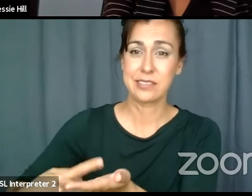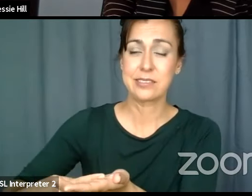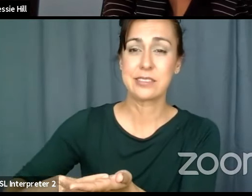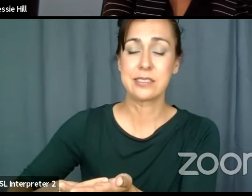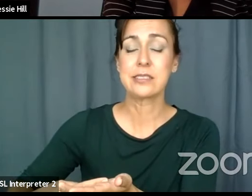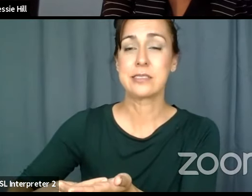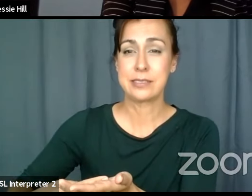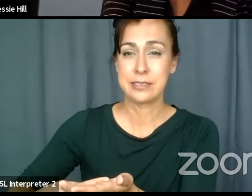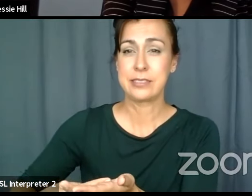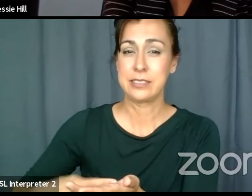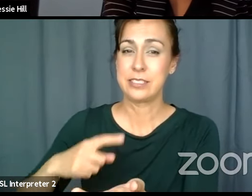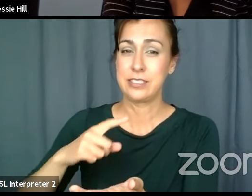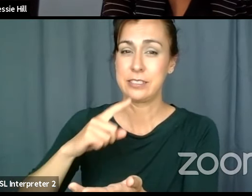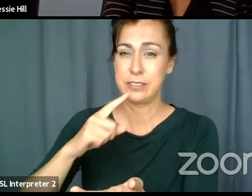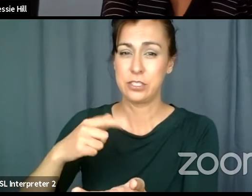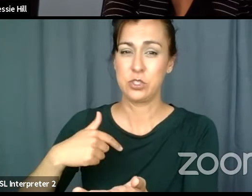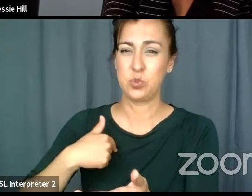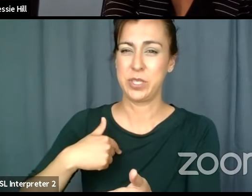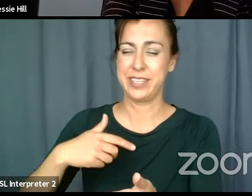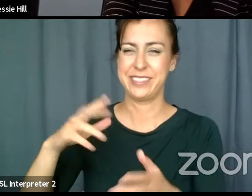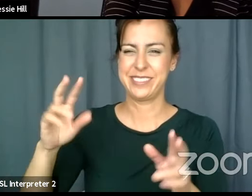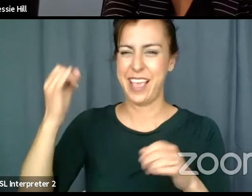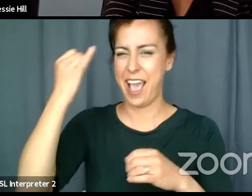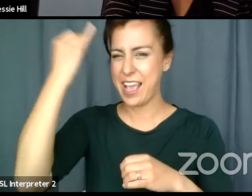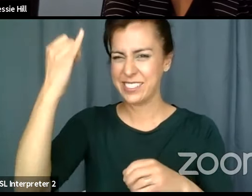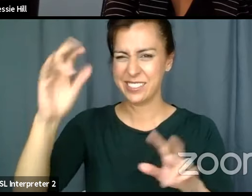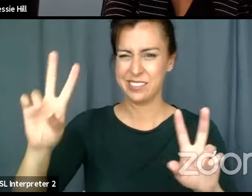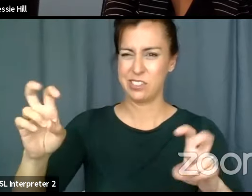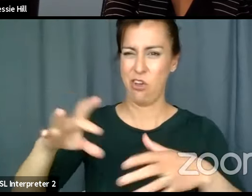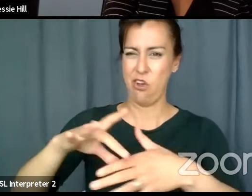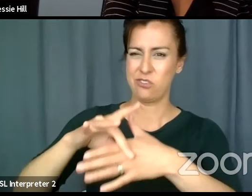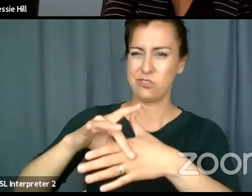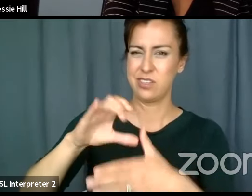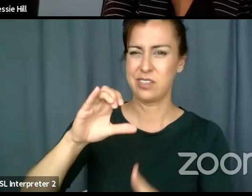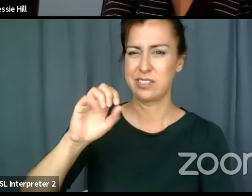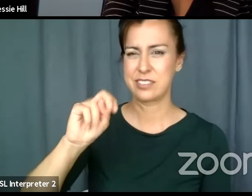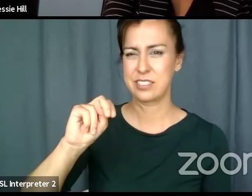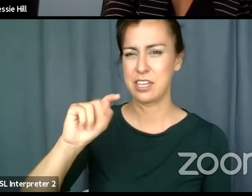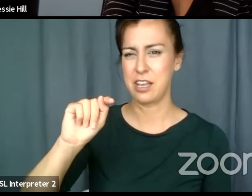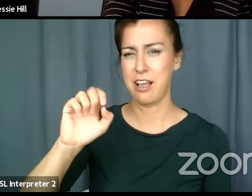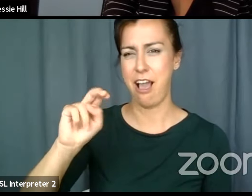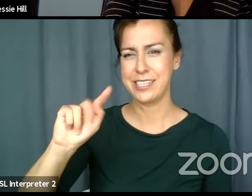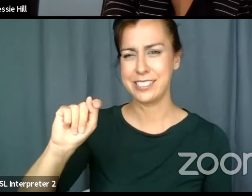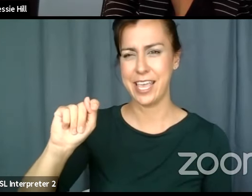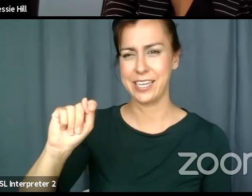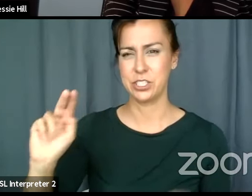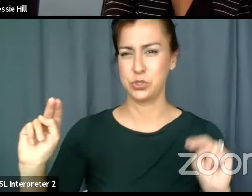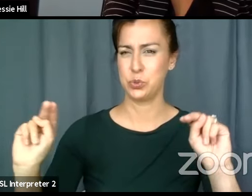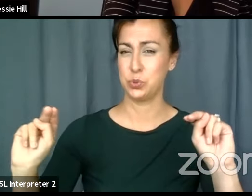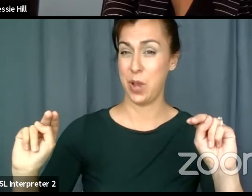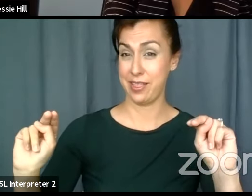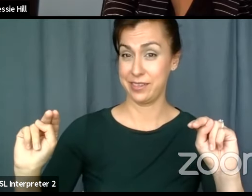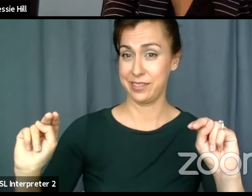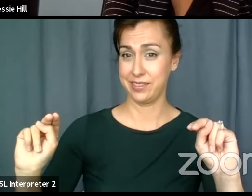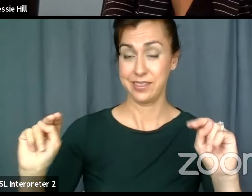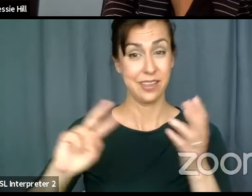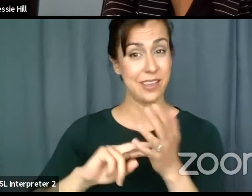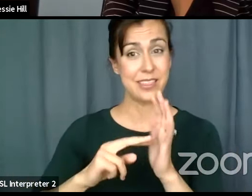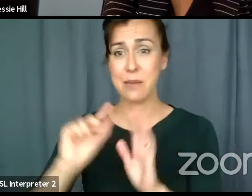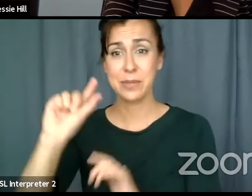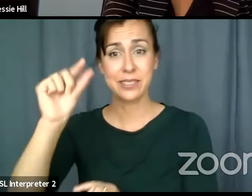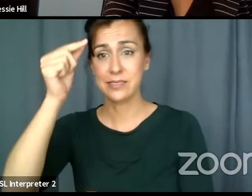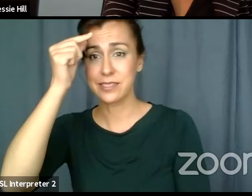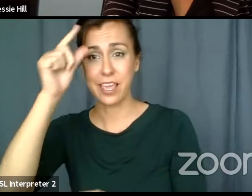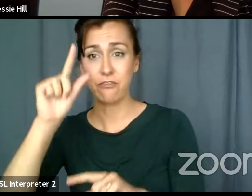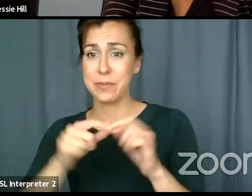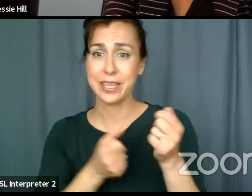is this principle of content neutrality. That is to say that the government cannot favor or disfavor